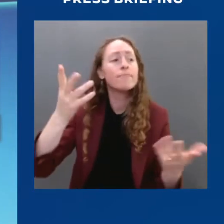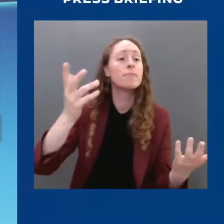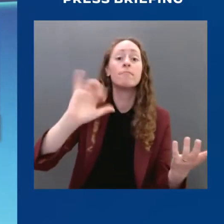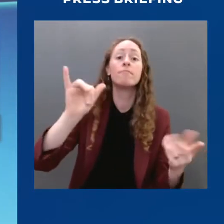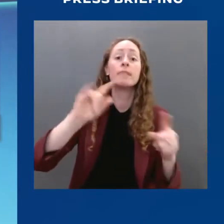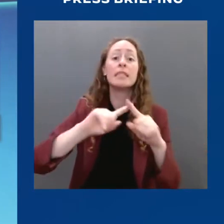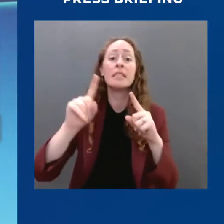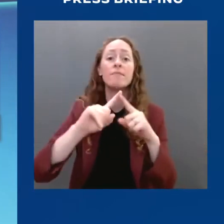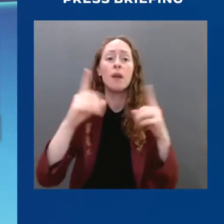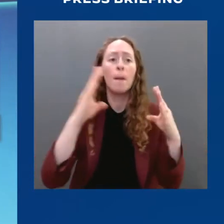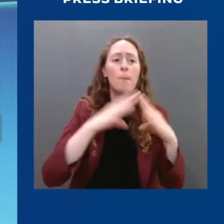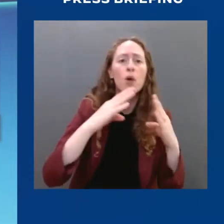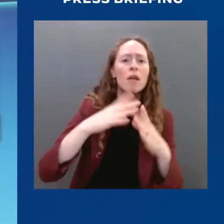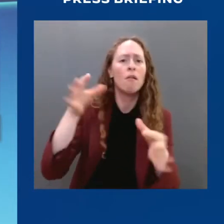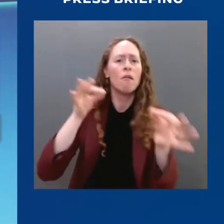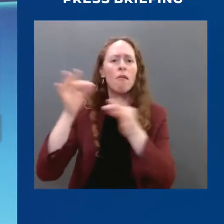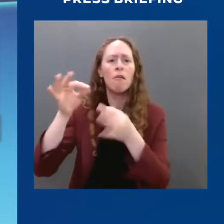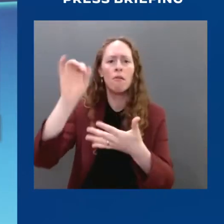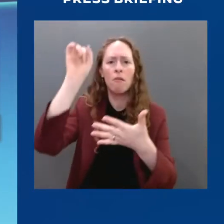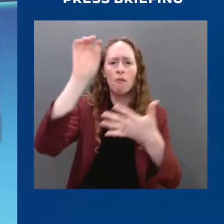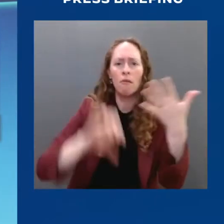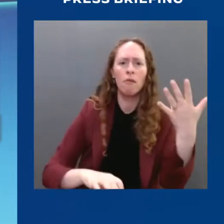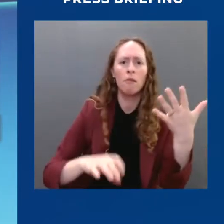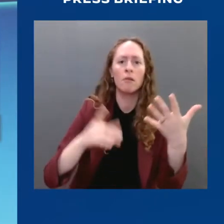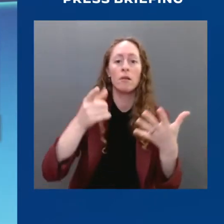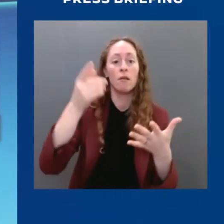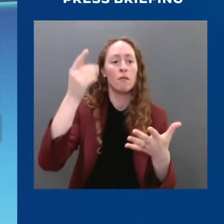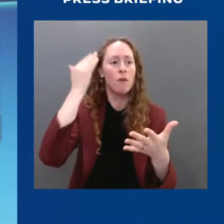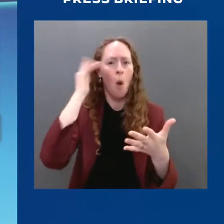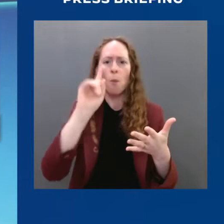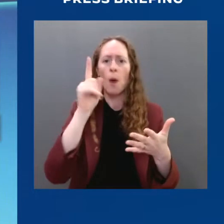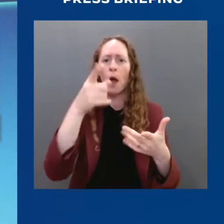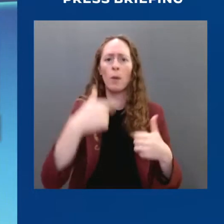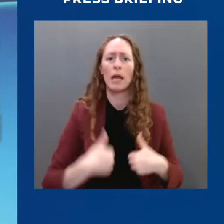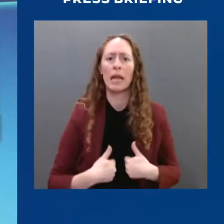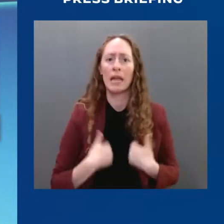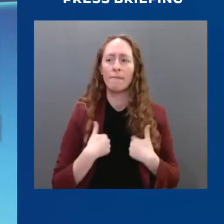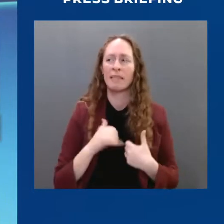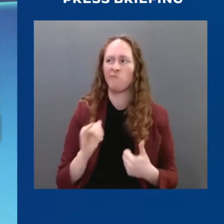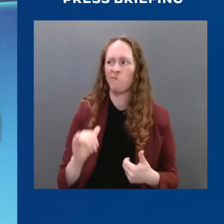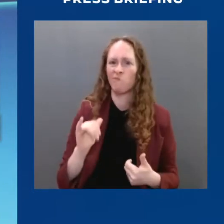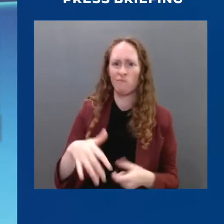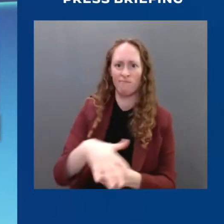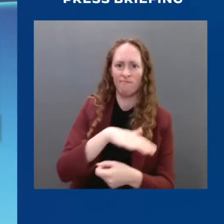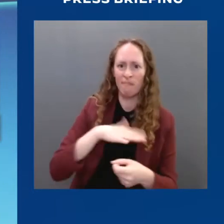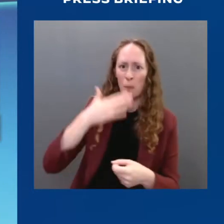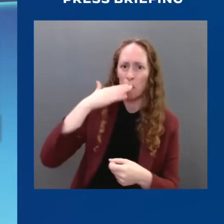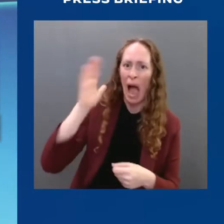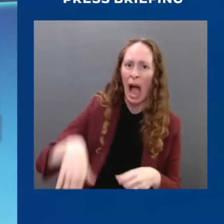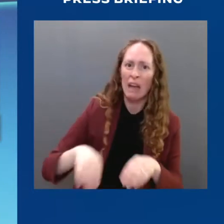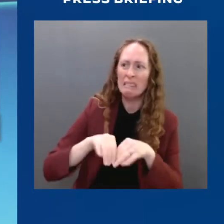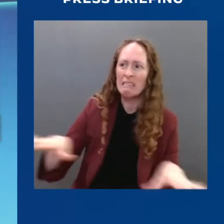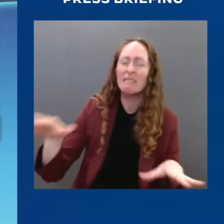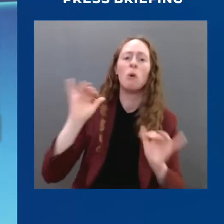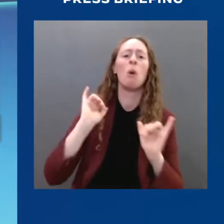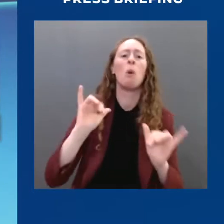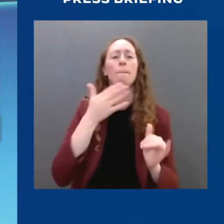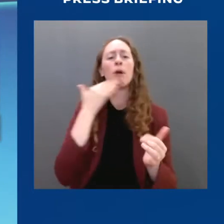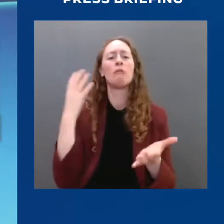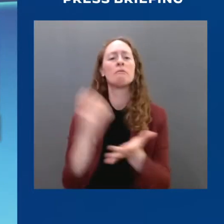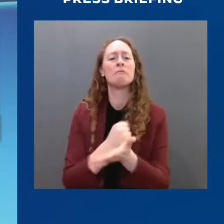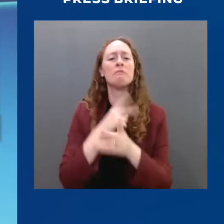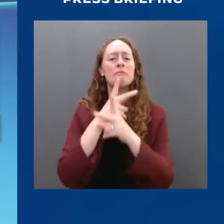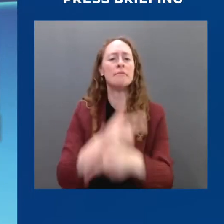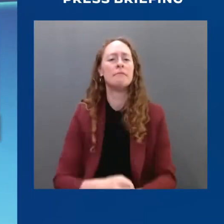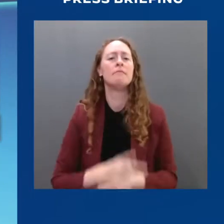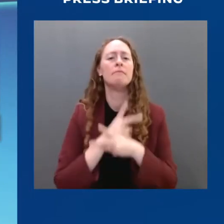encourage Americans to visit COVID.gov to find their level of COVID-19 in their community and to find places where masking is available